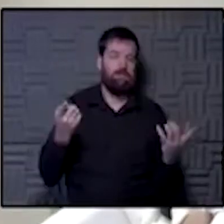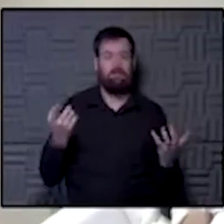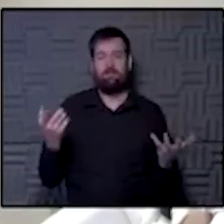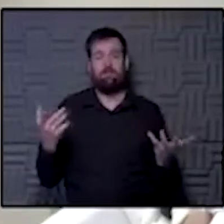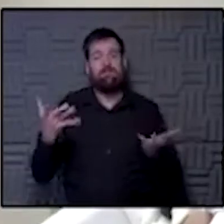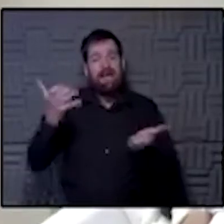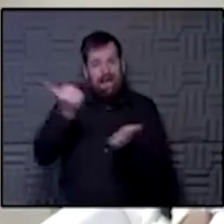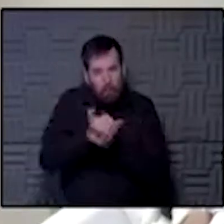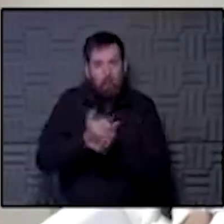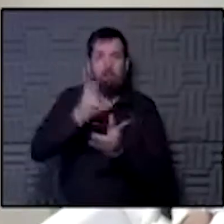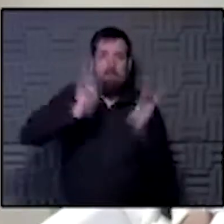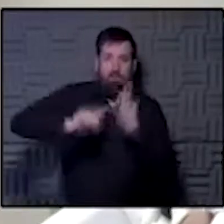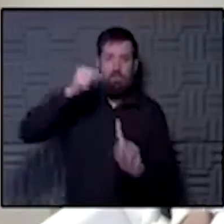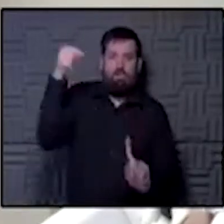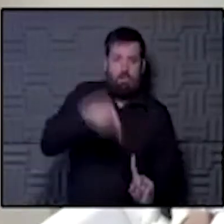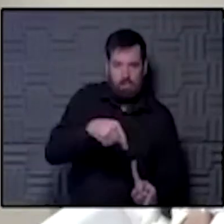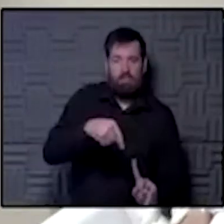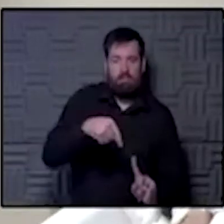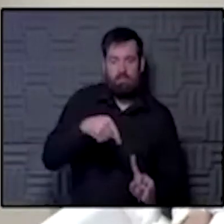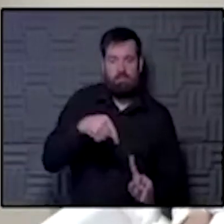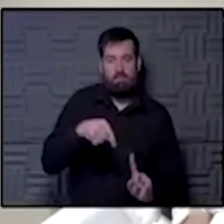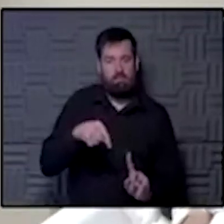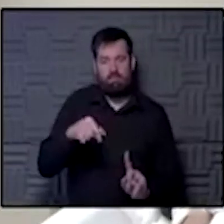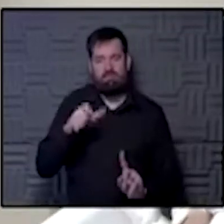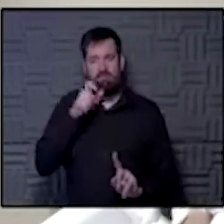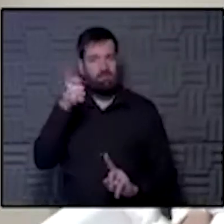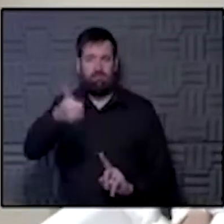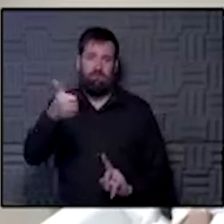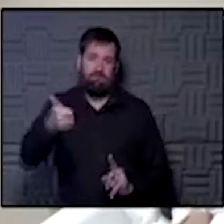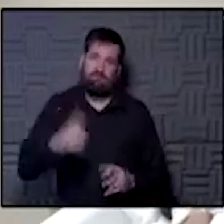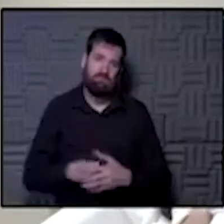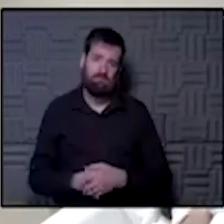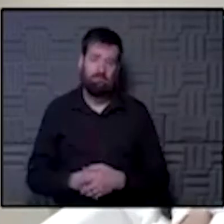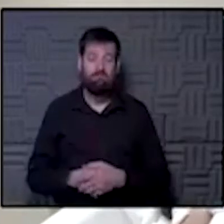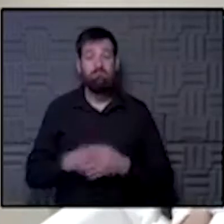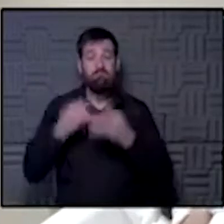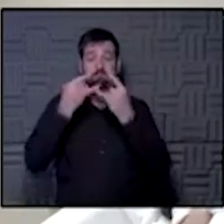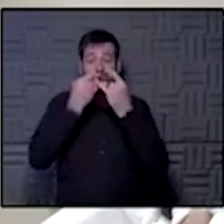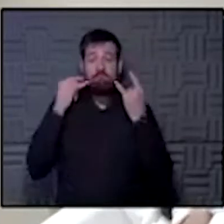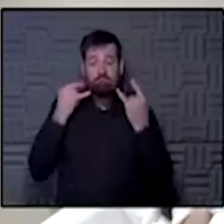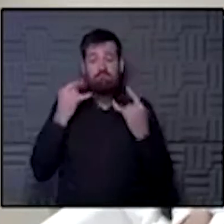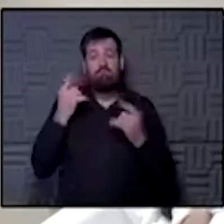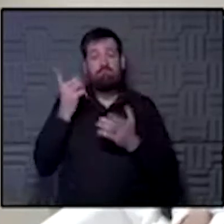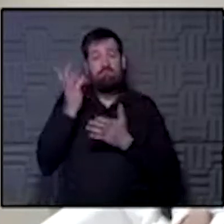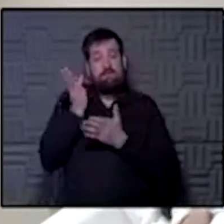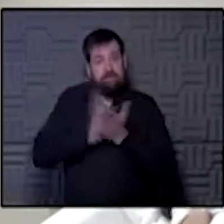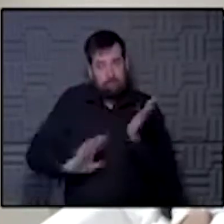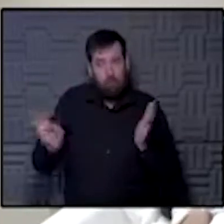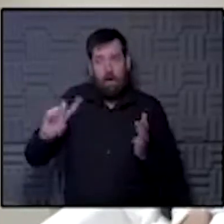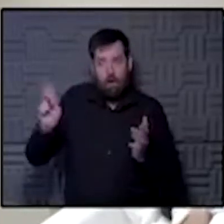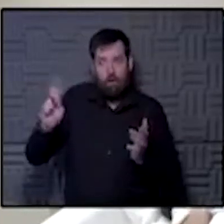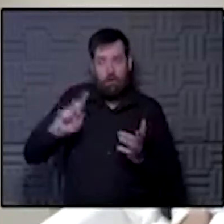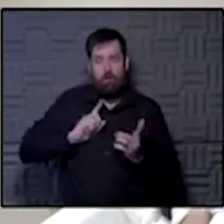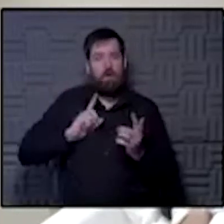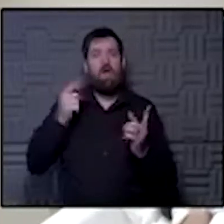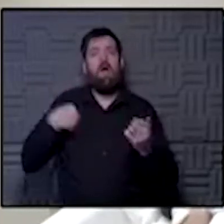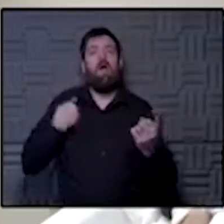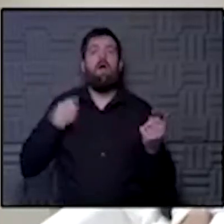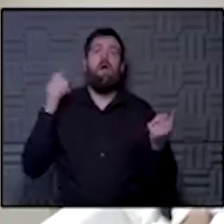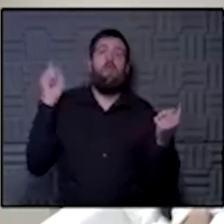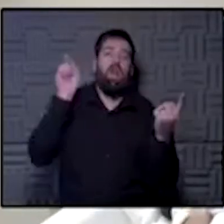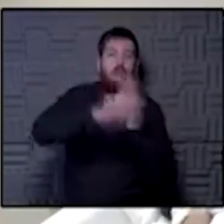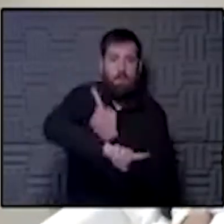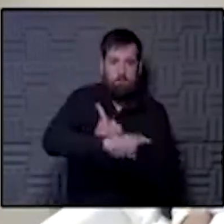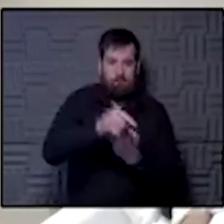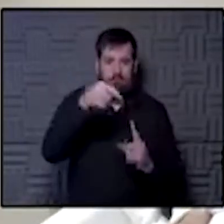helping people, not necessarily yourself. Because by wearing a mask, somewhere I came across somebody that maybe